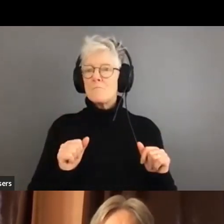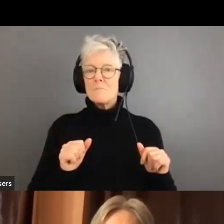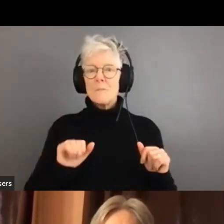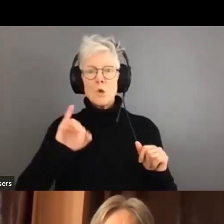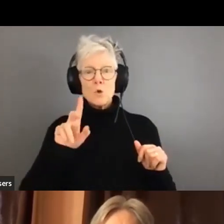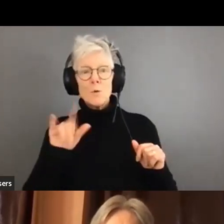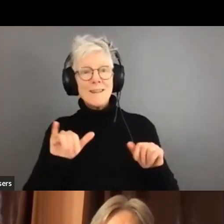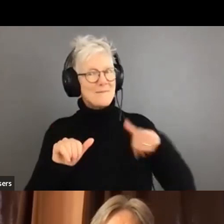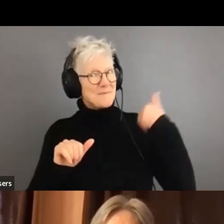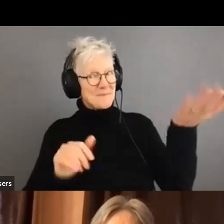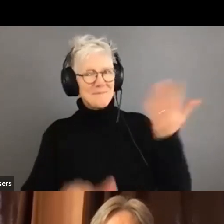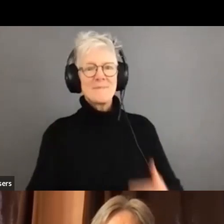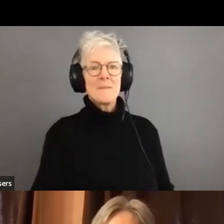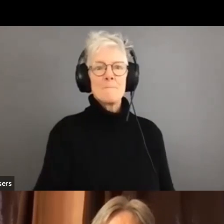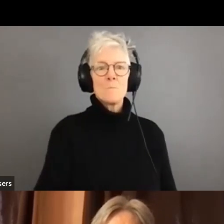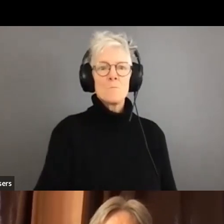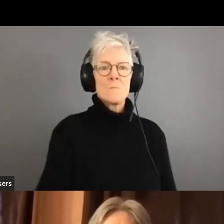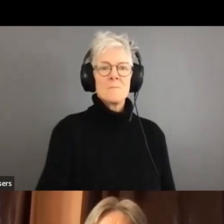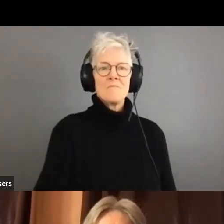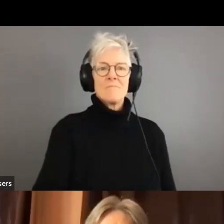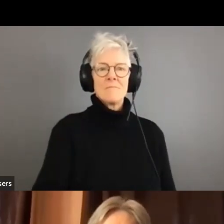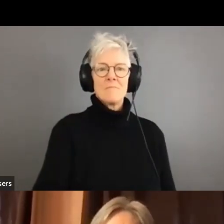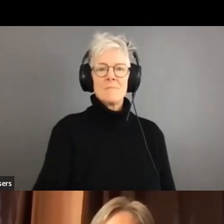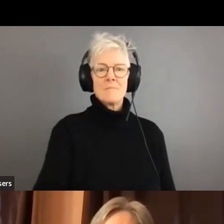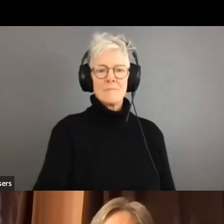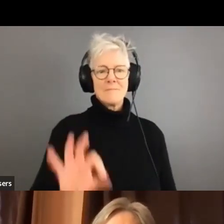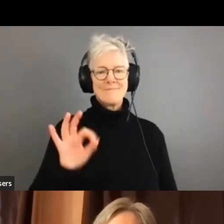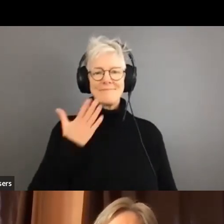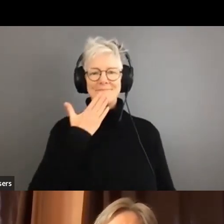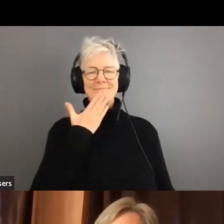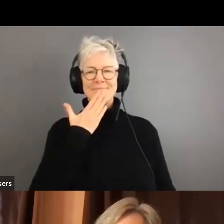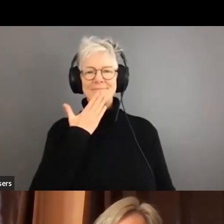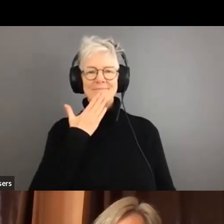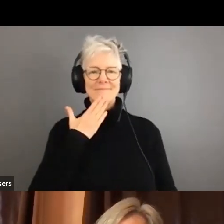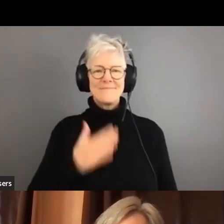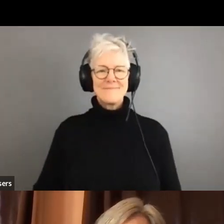Judy, the floor is yours if you'd like to unmute yourself. Sure, thanks, Diana.